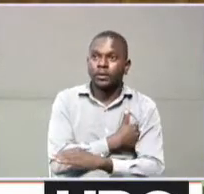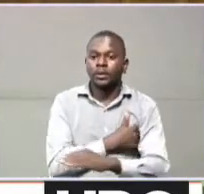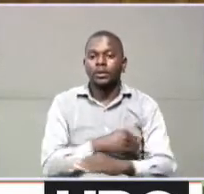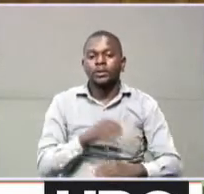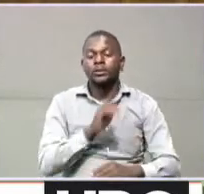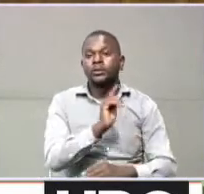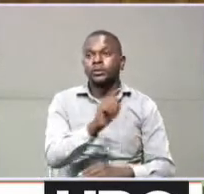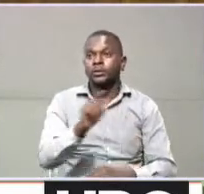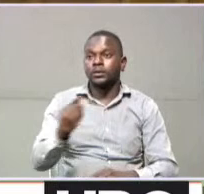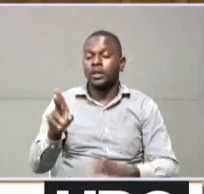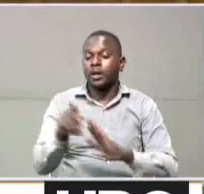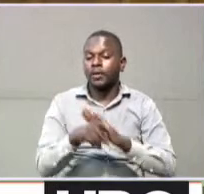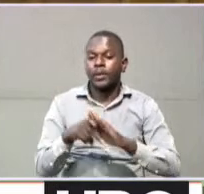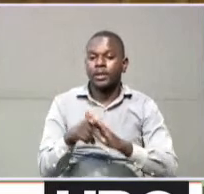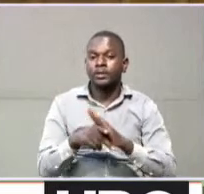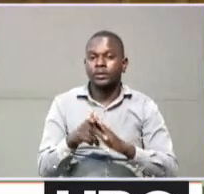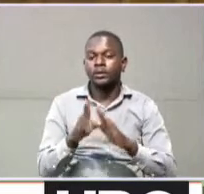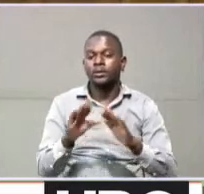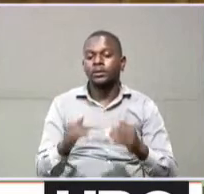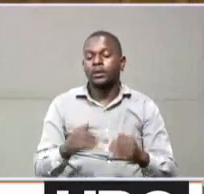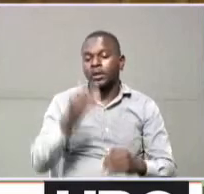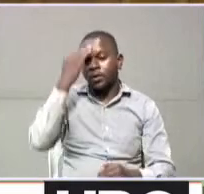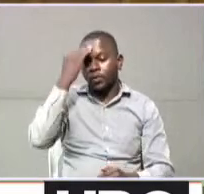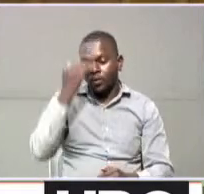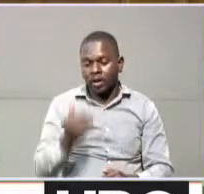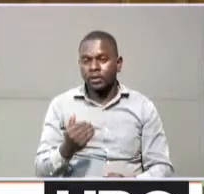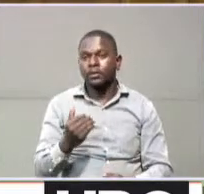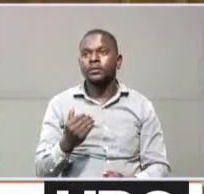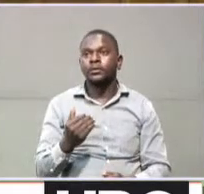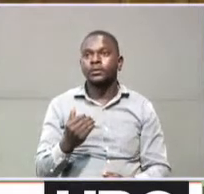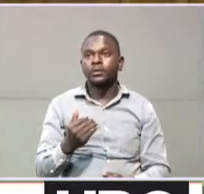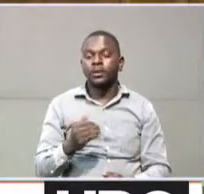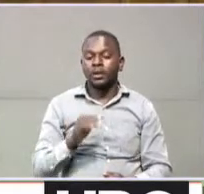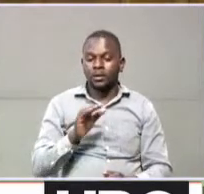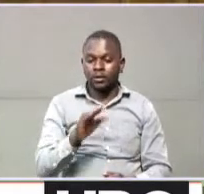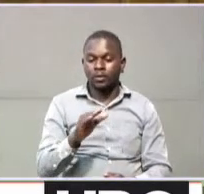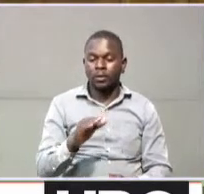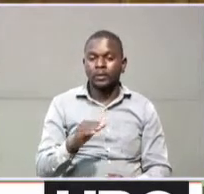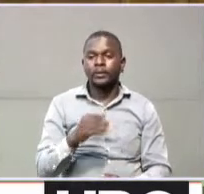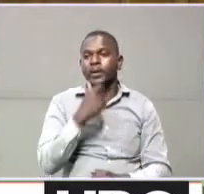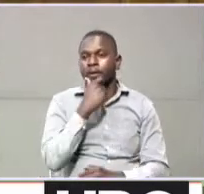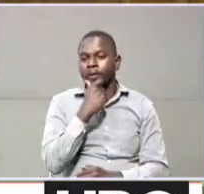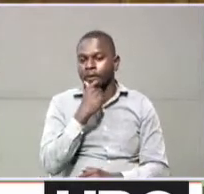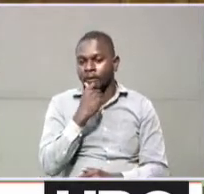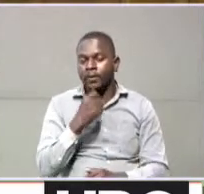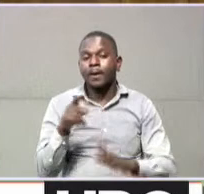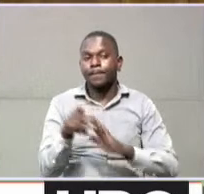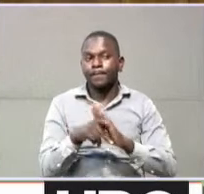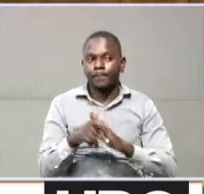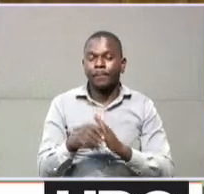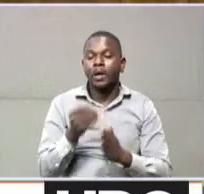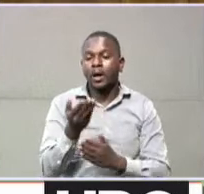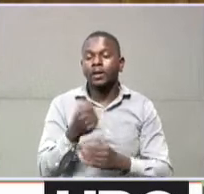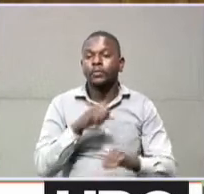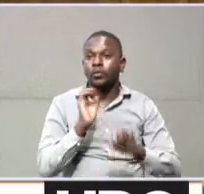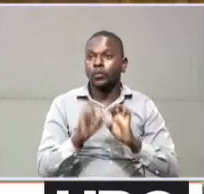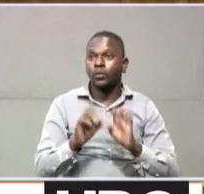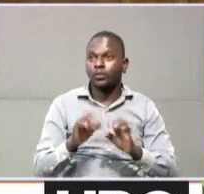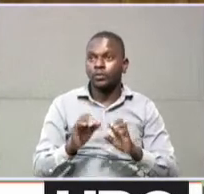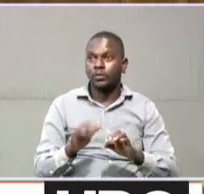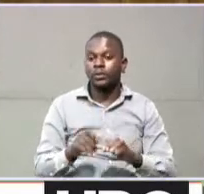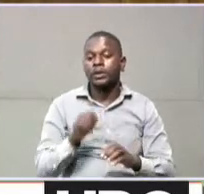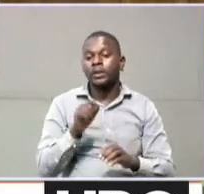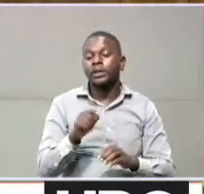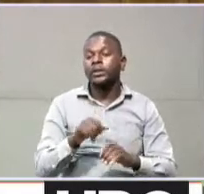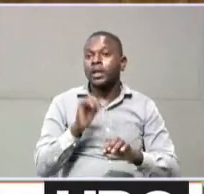their respective parishes because a new assumption is that the parishes have offices and